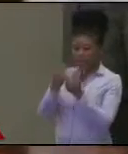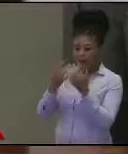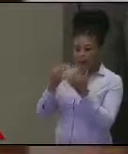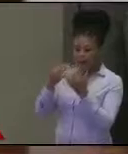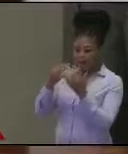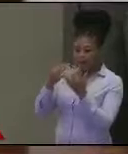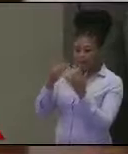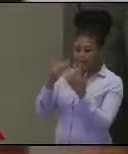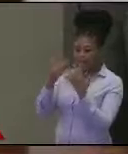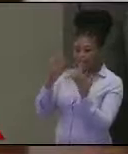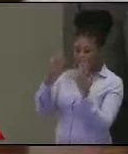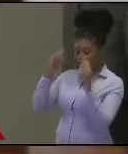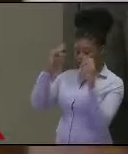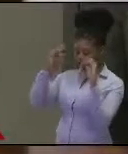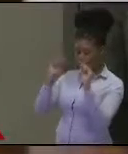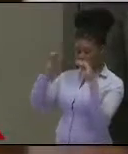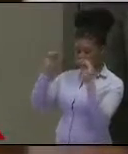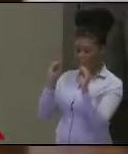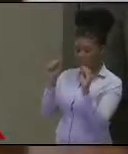ebusika kubanda.